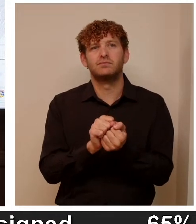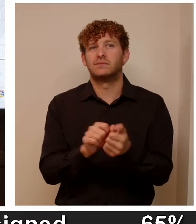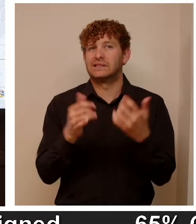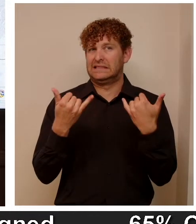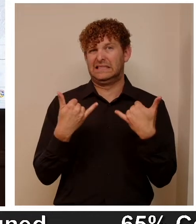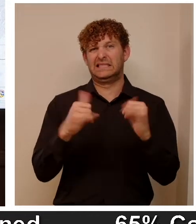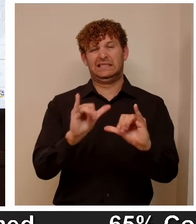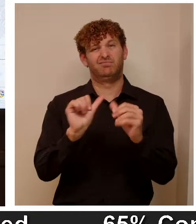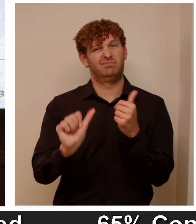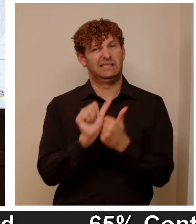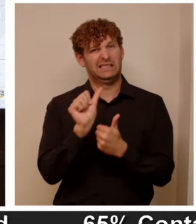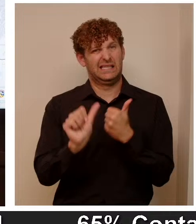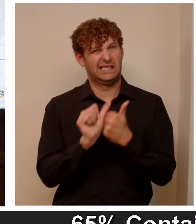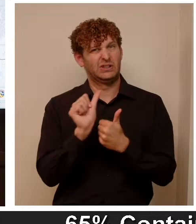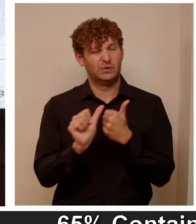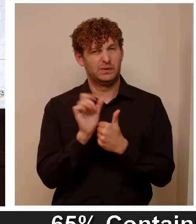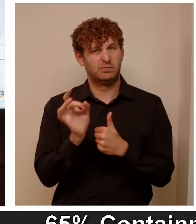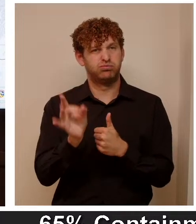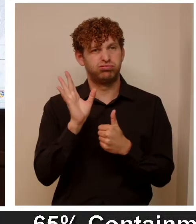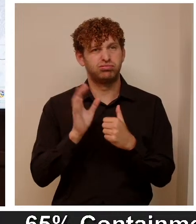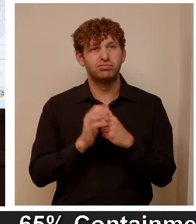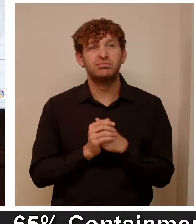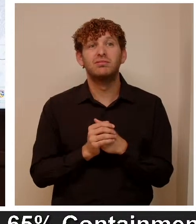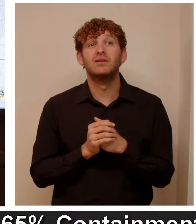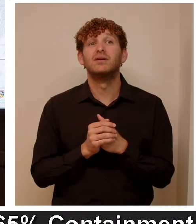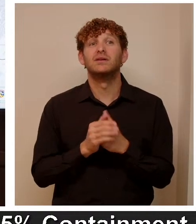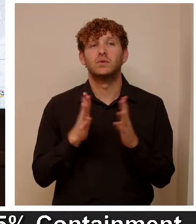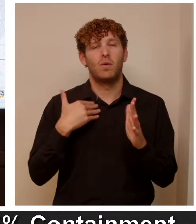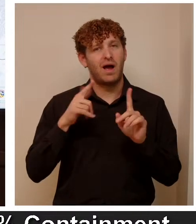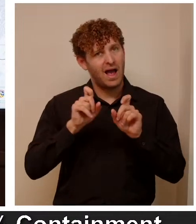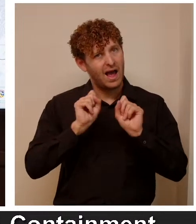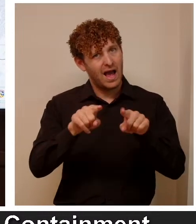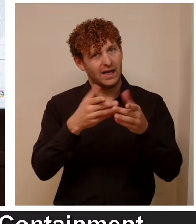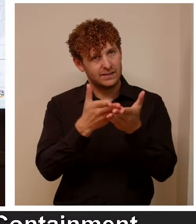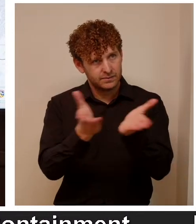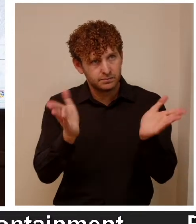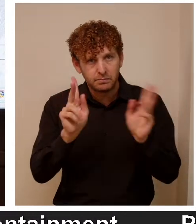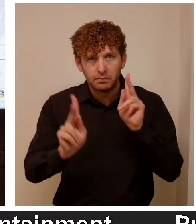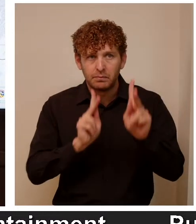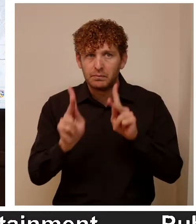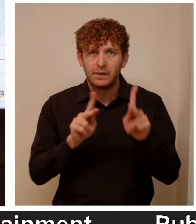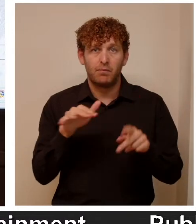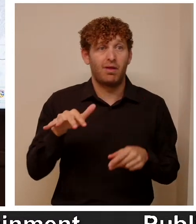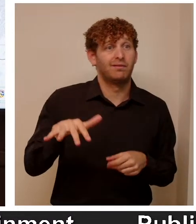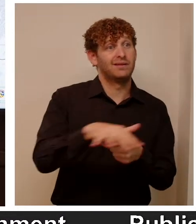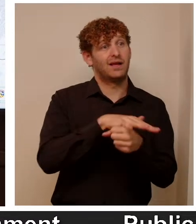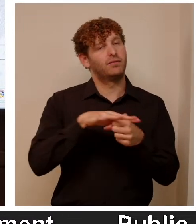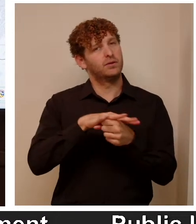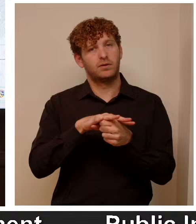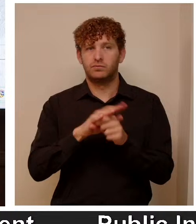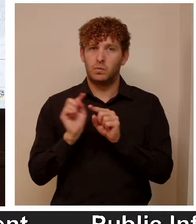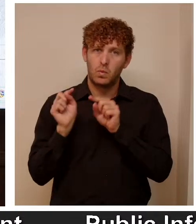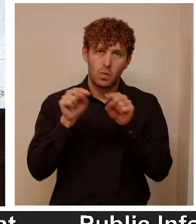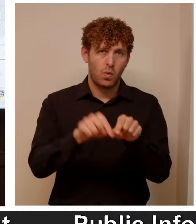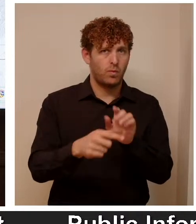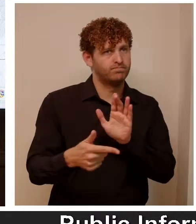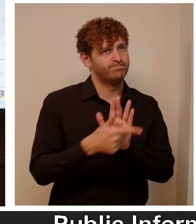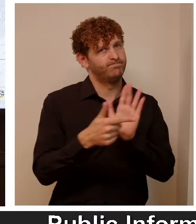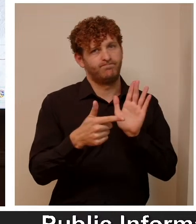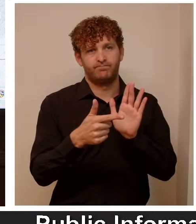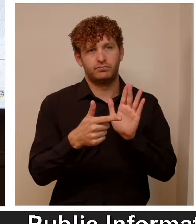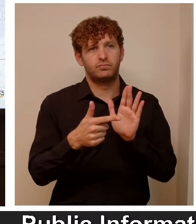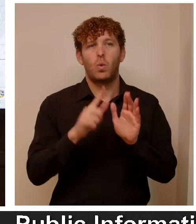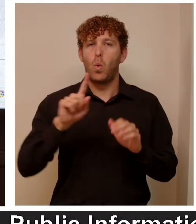area. That's why we're asking people not to be in that area, especially the ordered zones and the